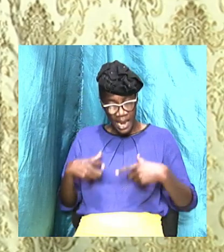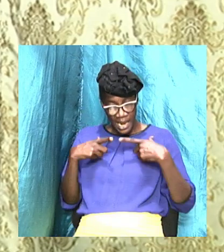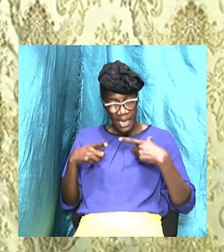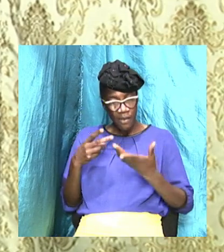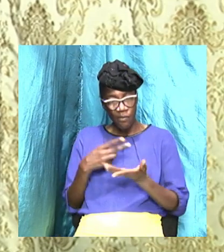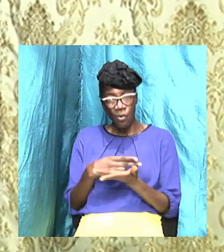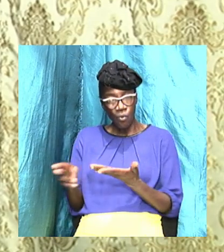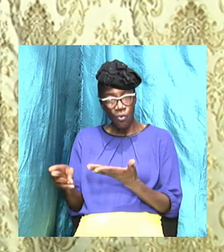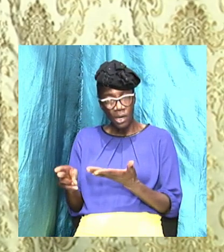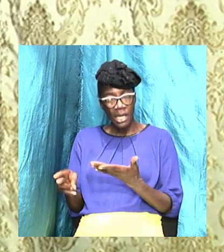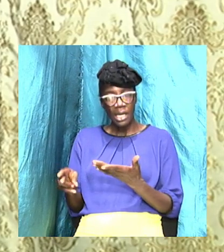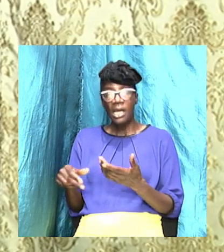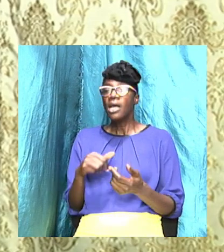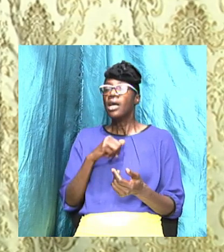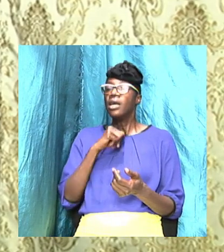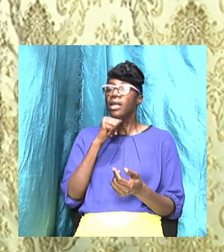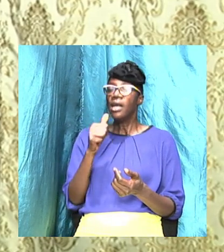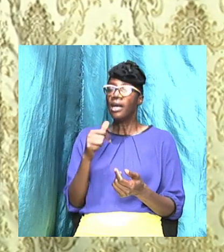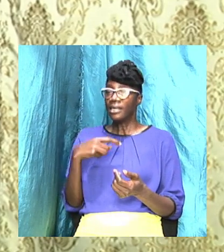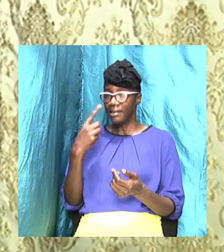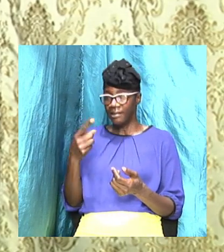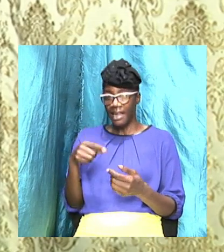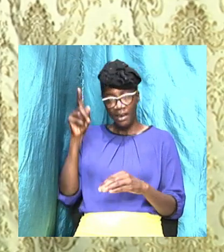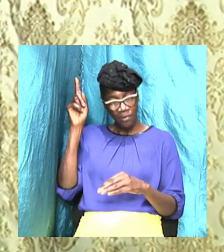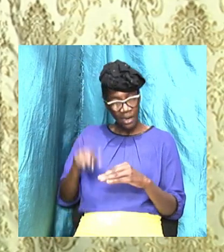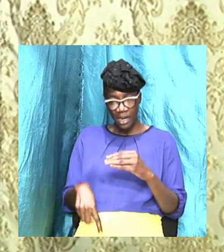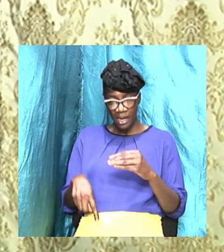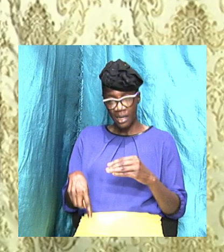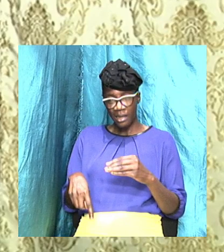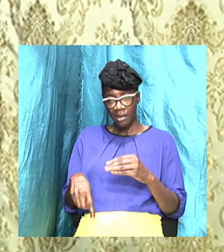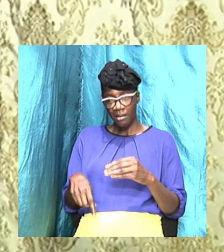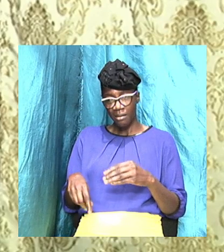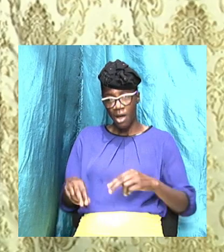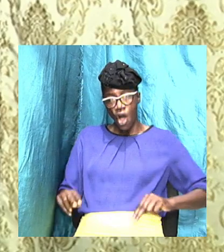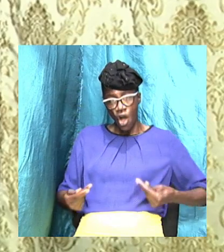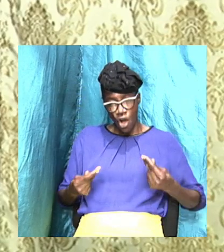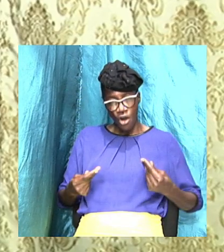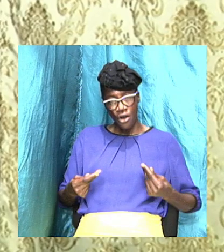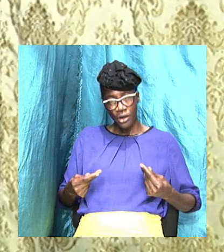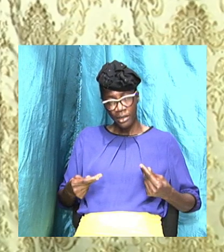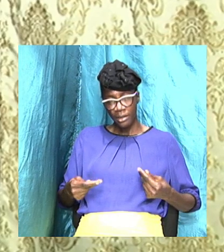I am not saying that we can't buck our toes.